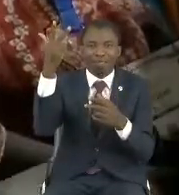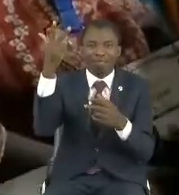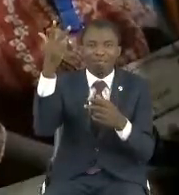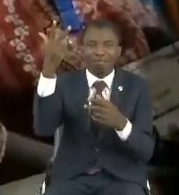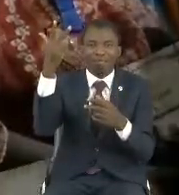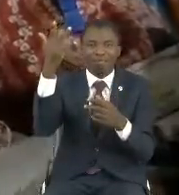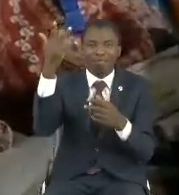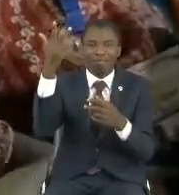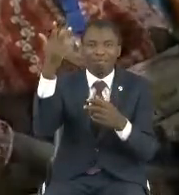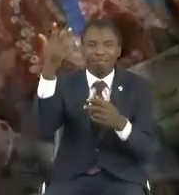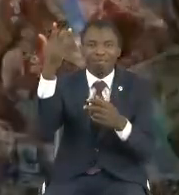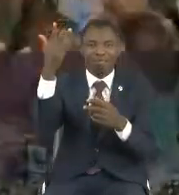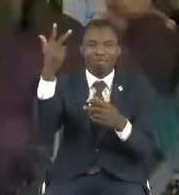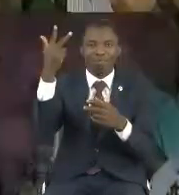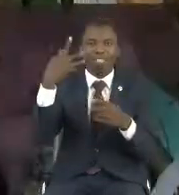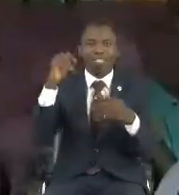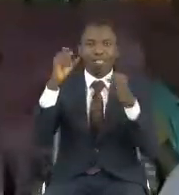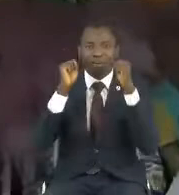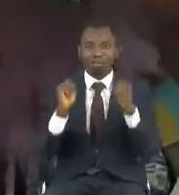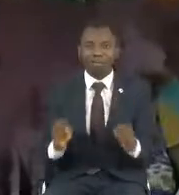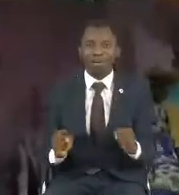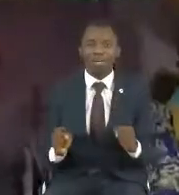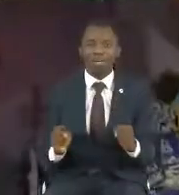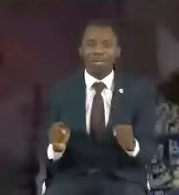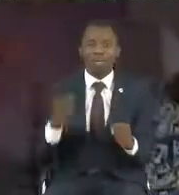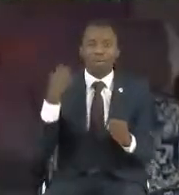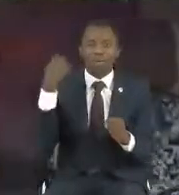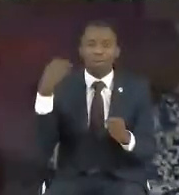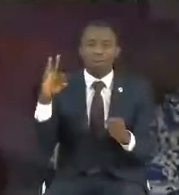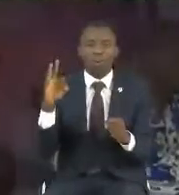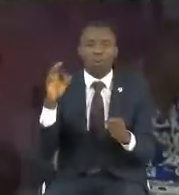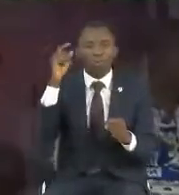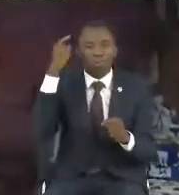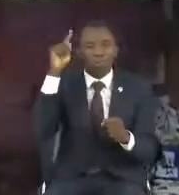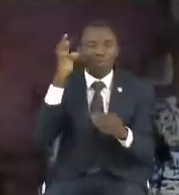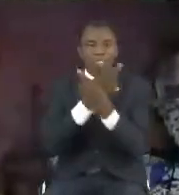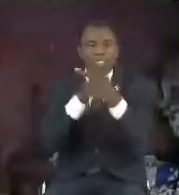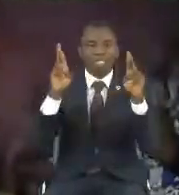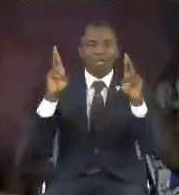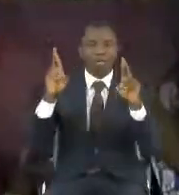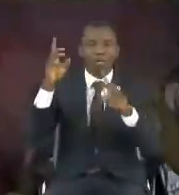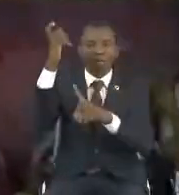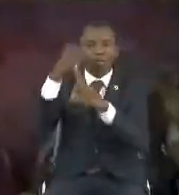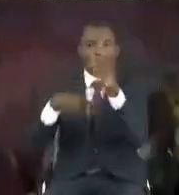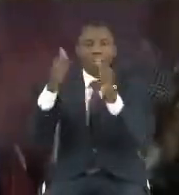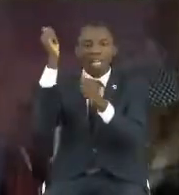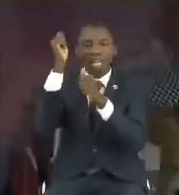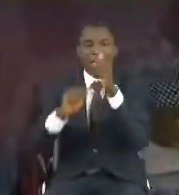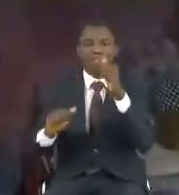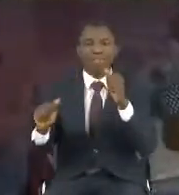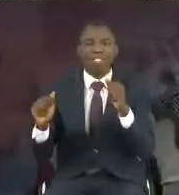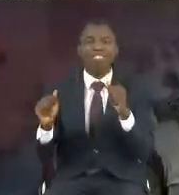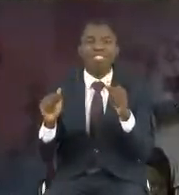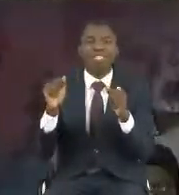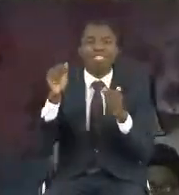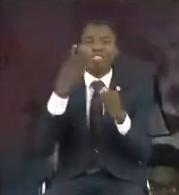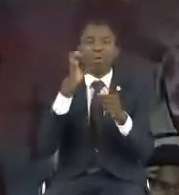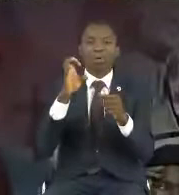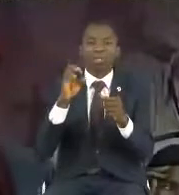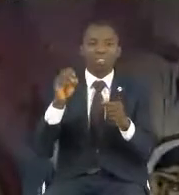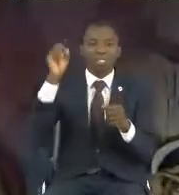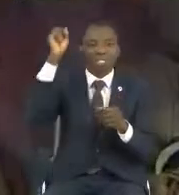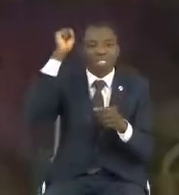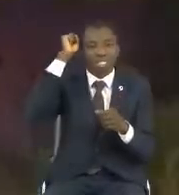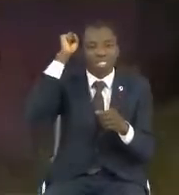the power for redemption from every curse. The power. There's